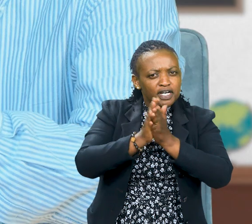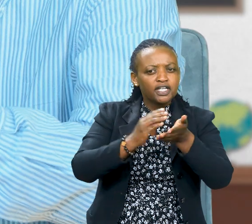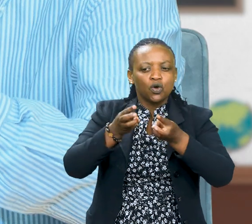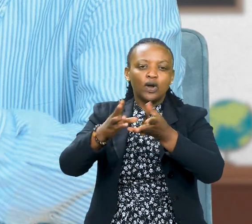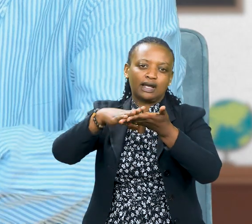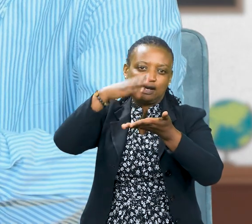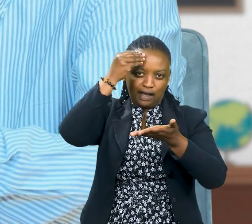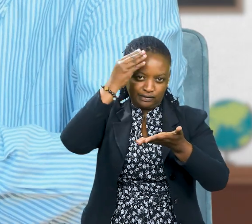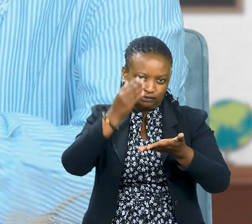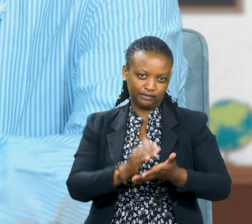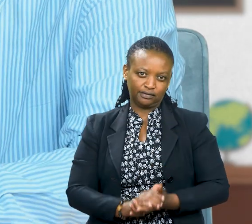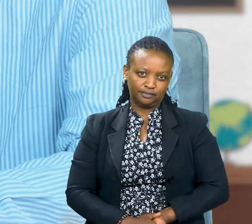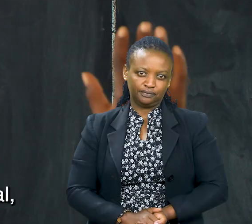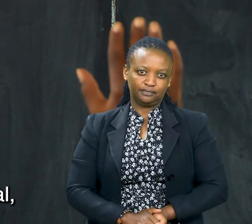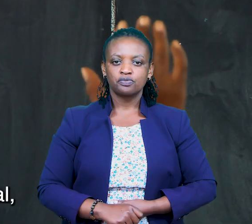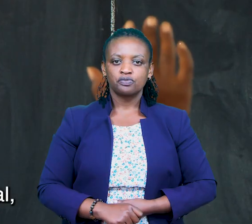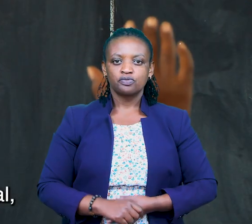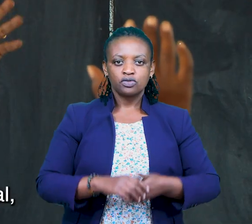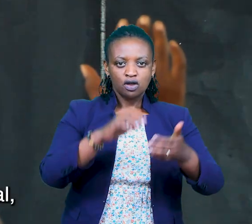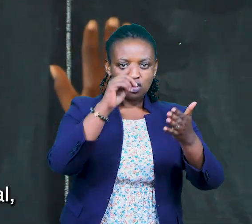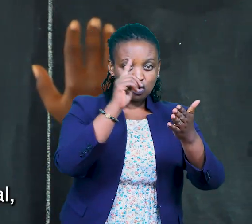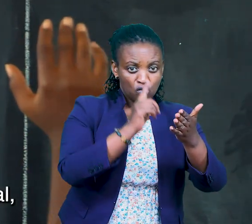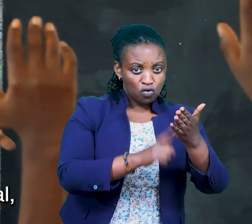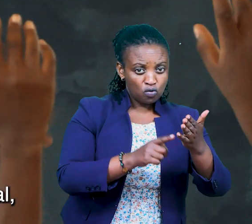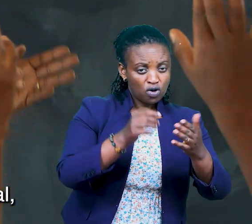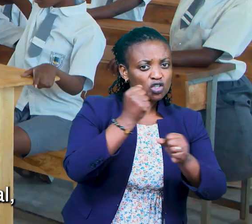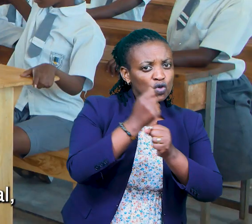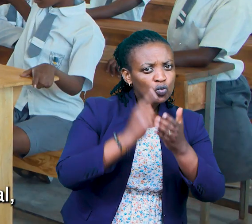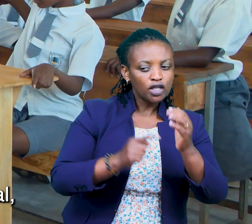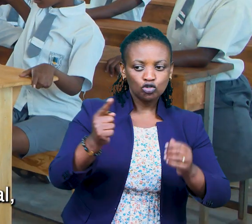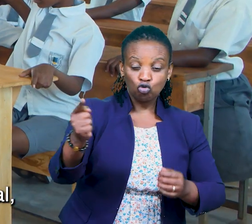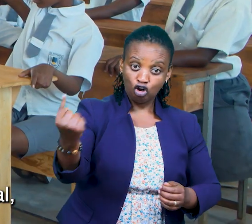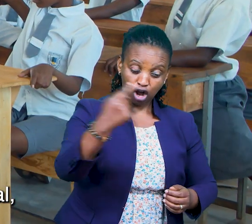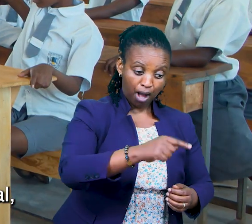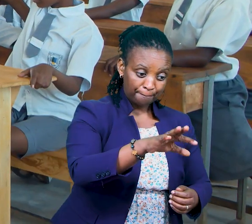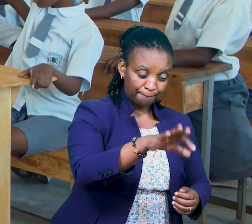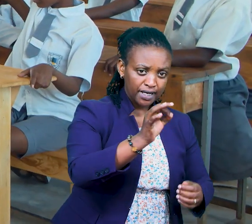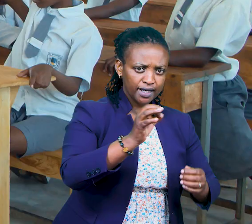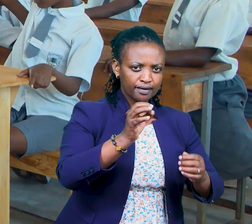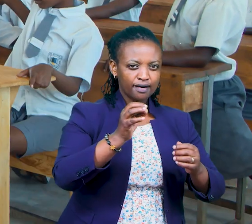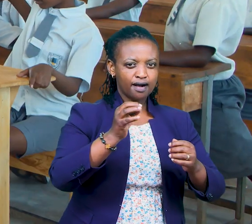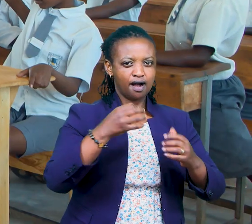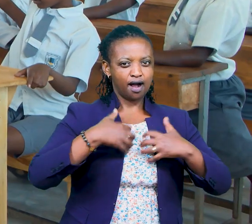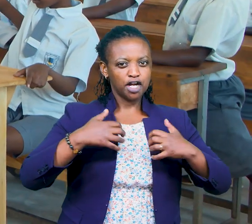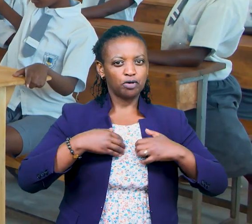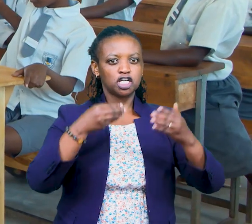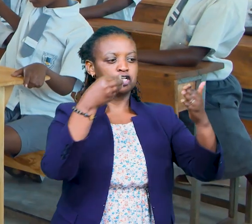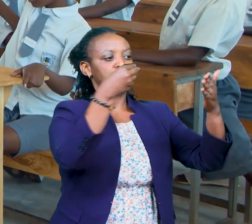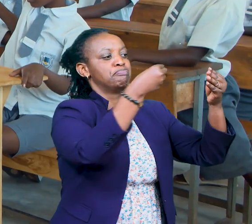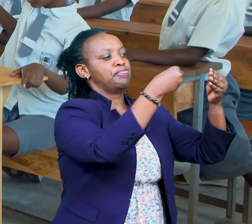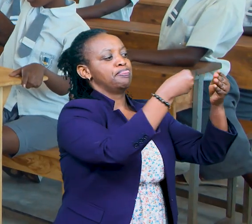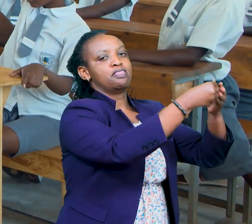the students are motivated in the learning. What you do, you come, pick an animal, you go and stick